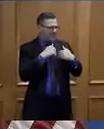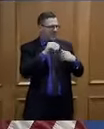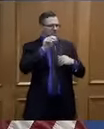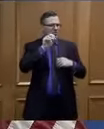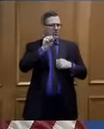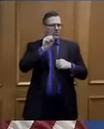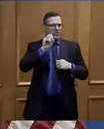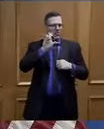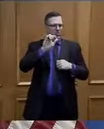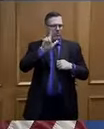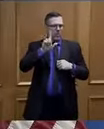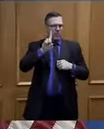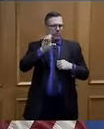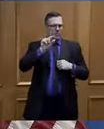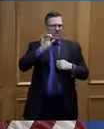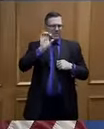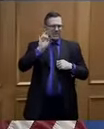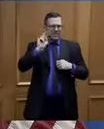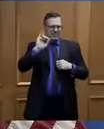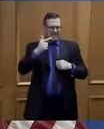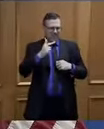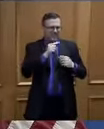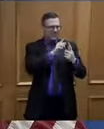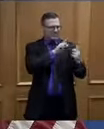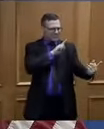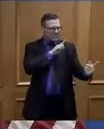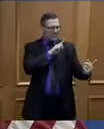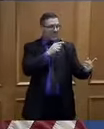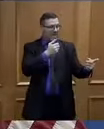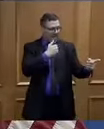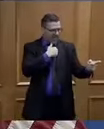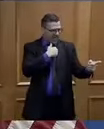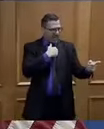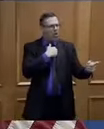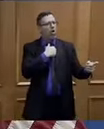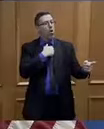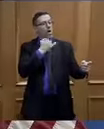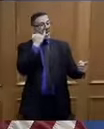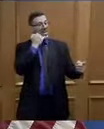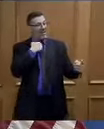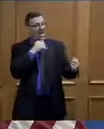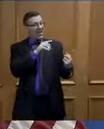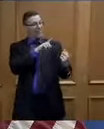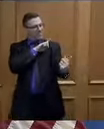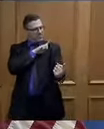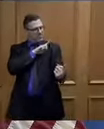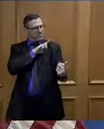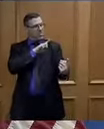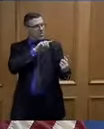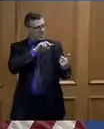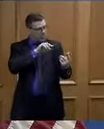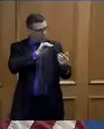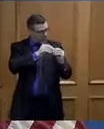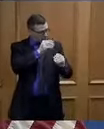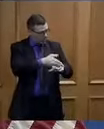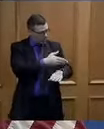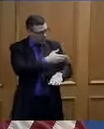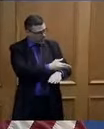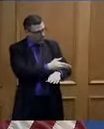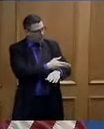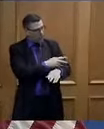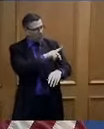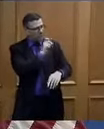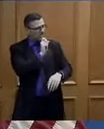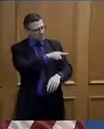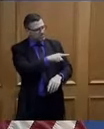distancing. There's a lot of data, and it comes in, and as it as you assimilate that data, then you make decisions about the